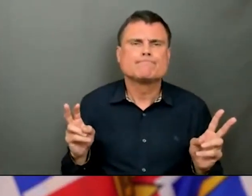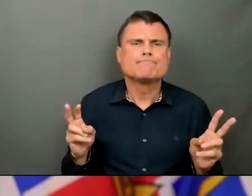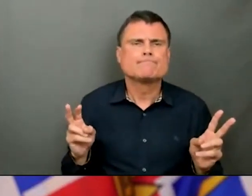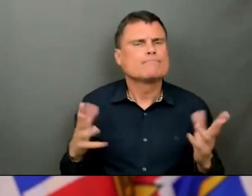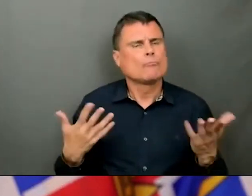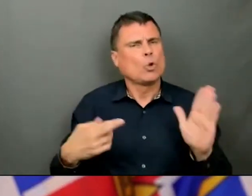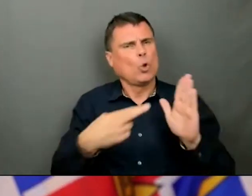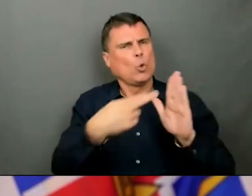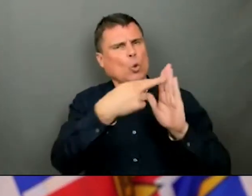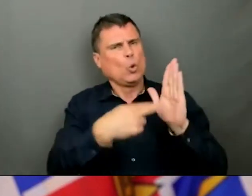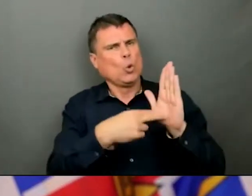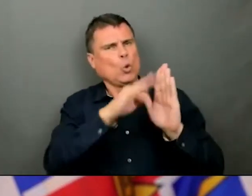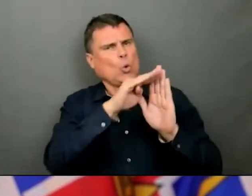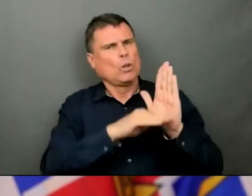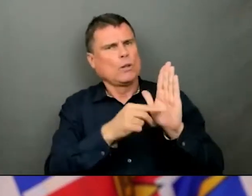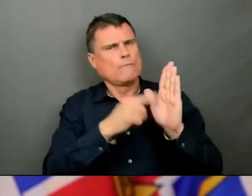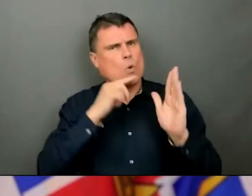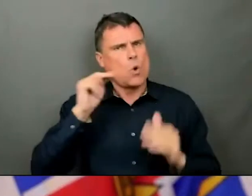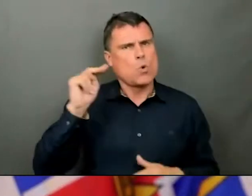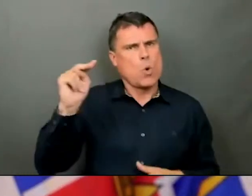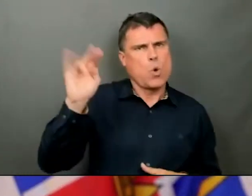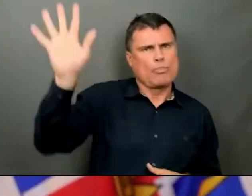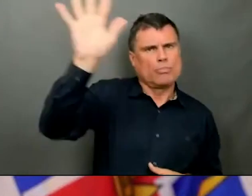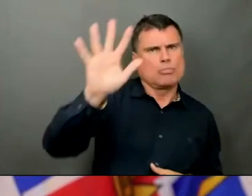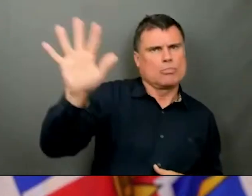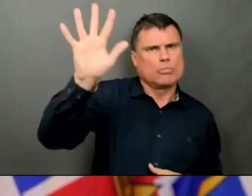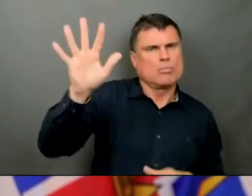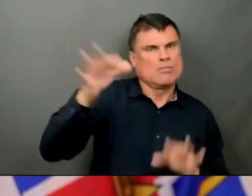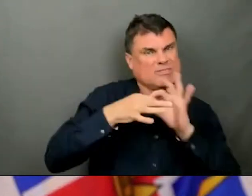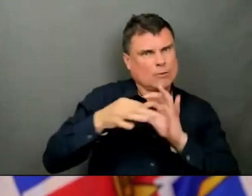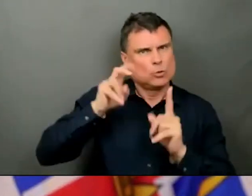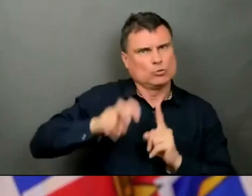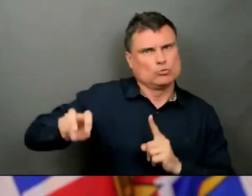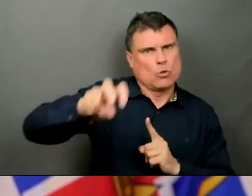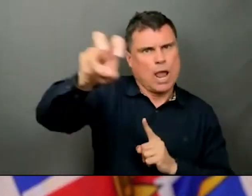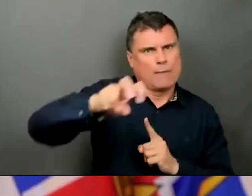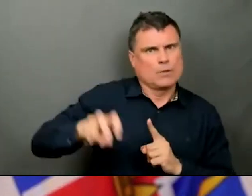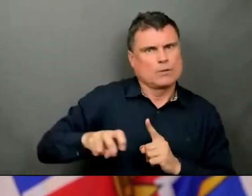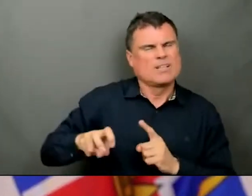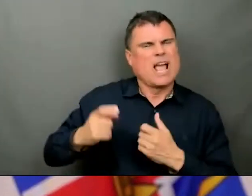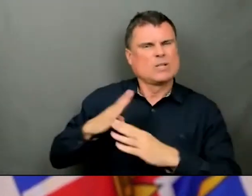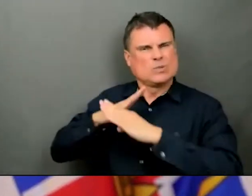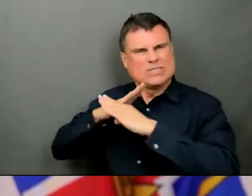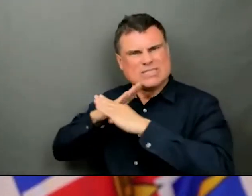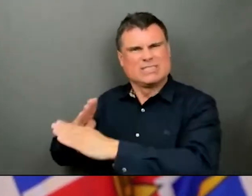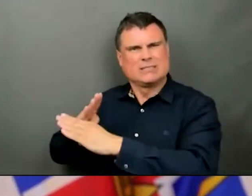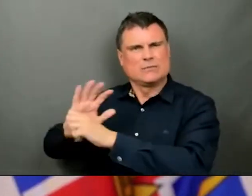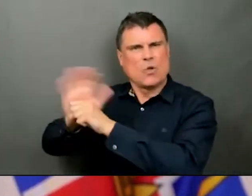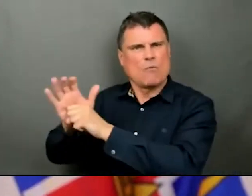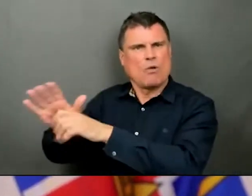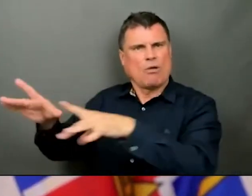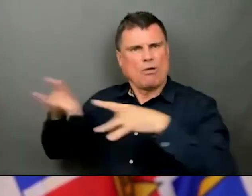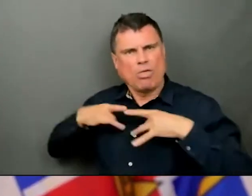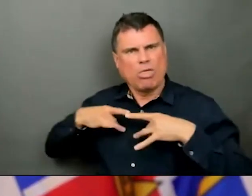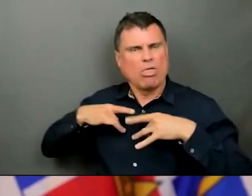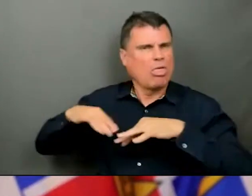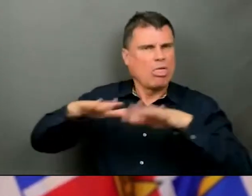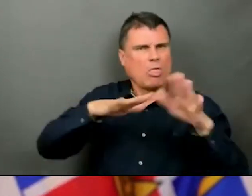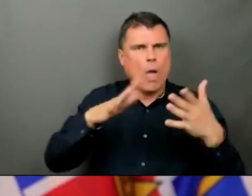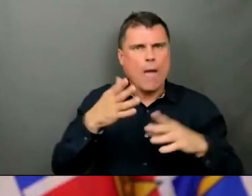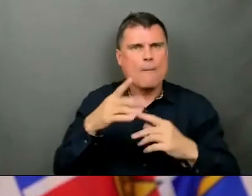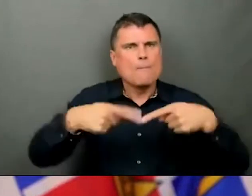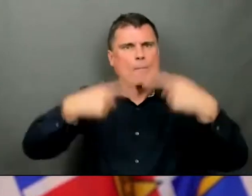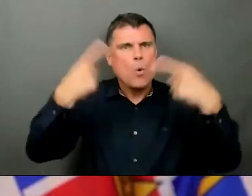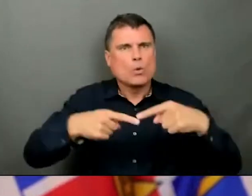considered for the north as far as travel or stopping transmission or anything related to that, just because of the proximity